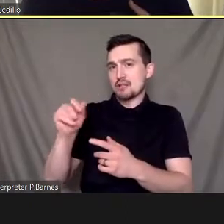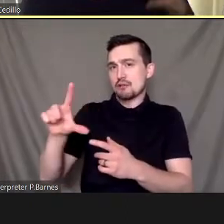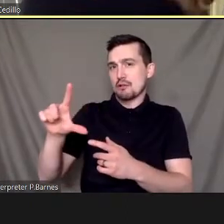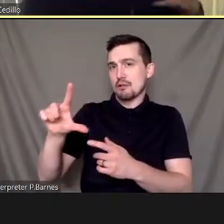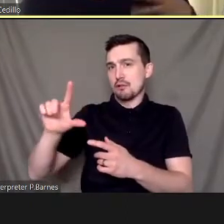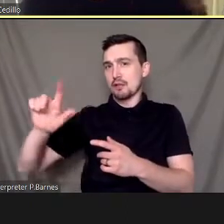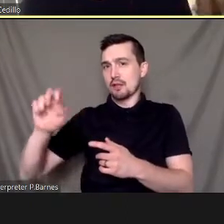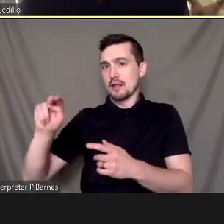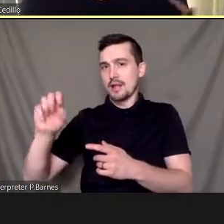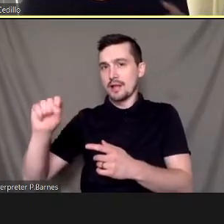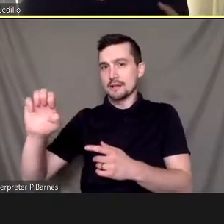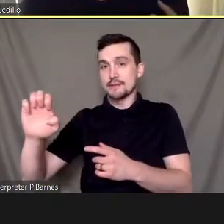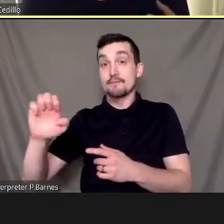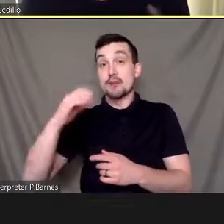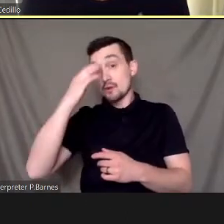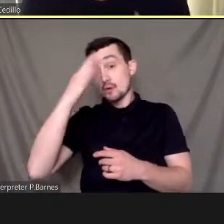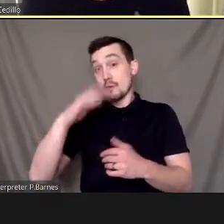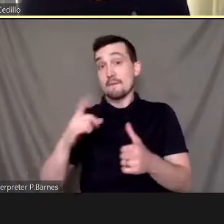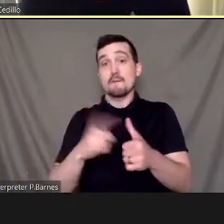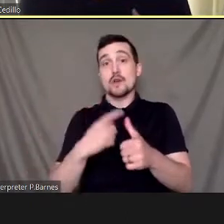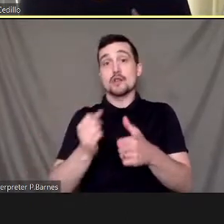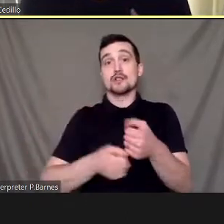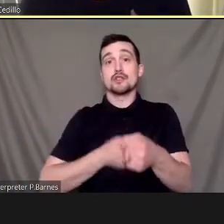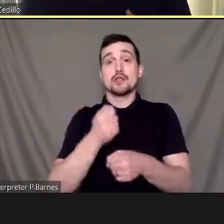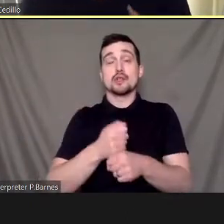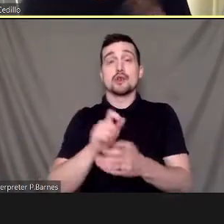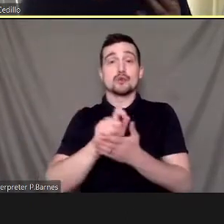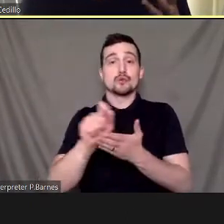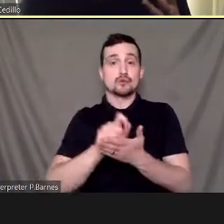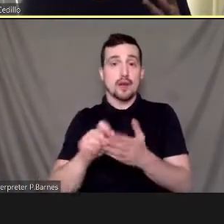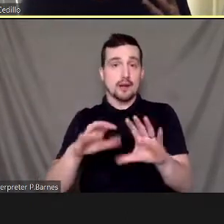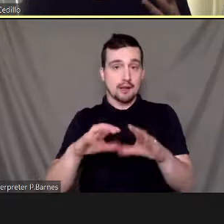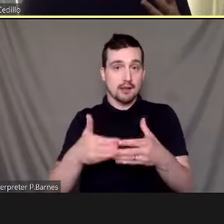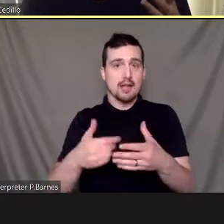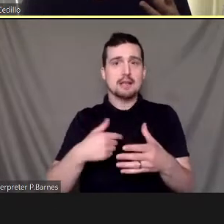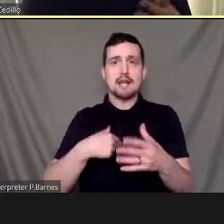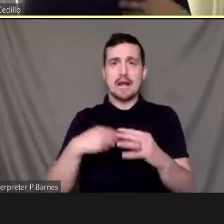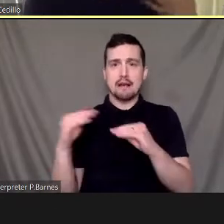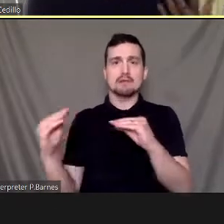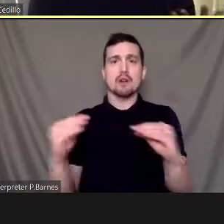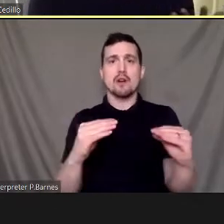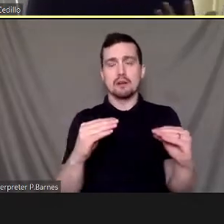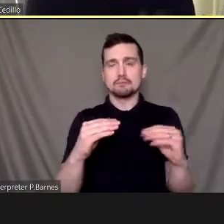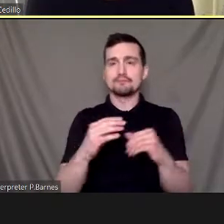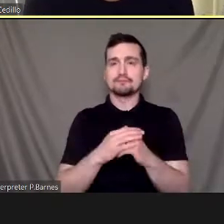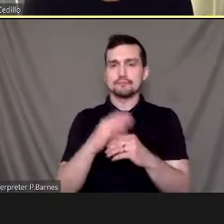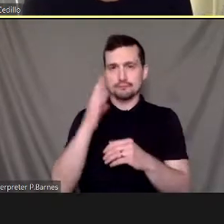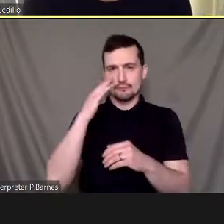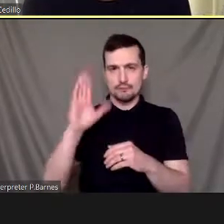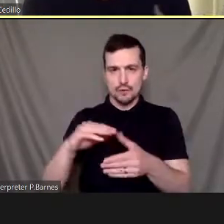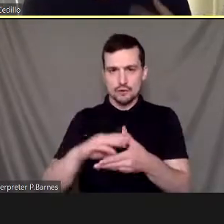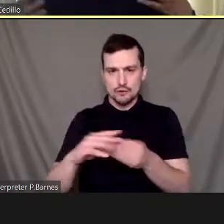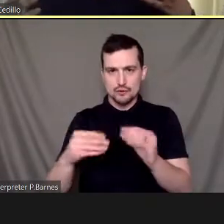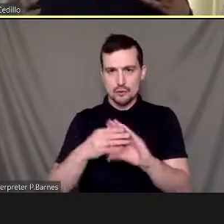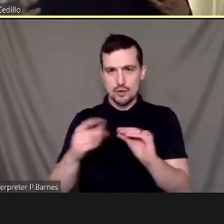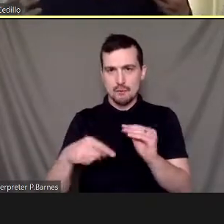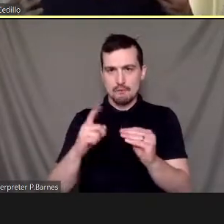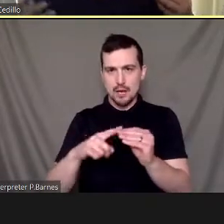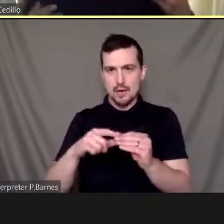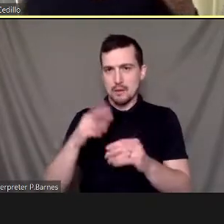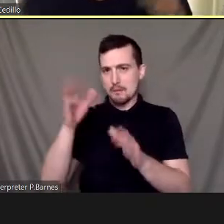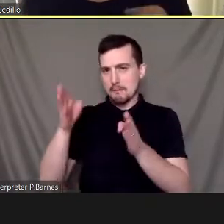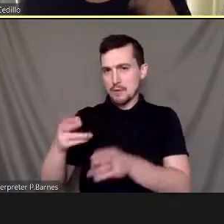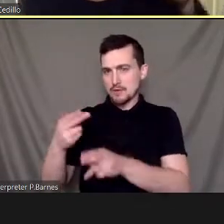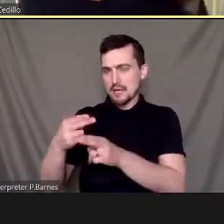in my first year writing class, I have taught the story about Junius Wilson,